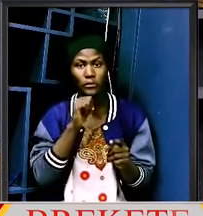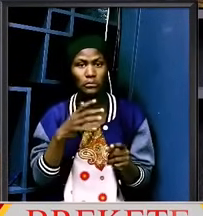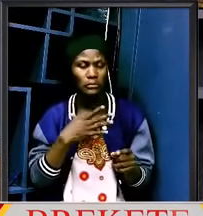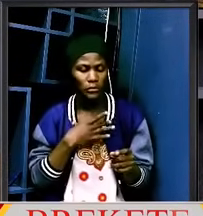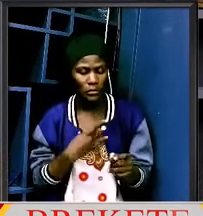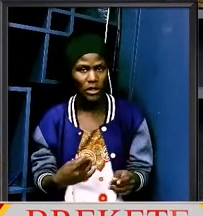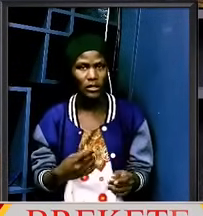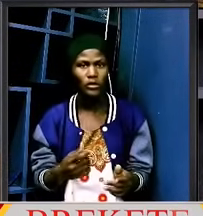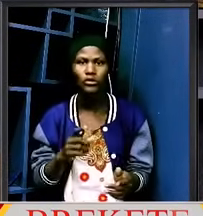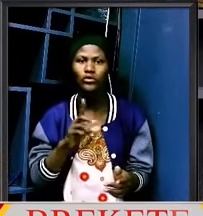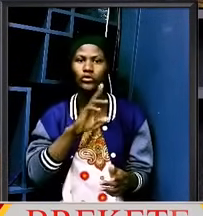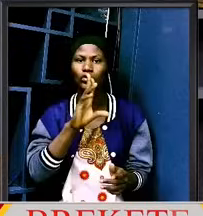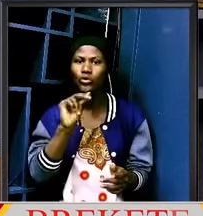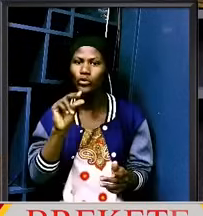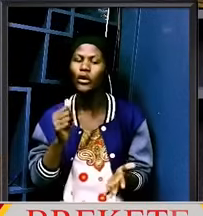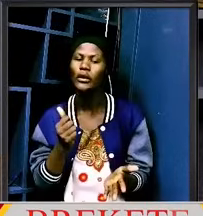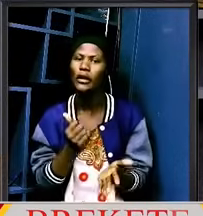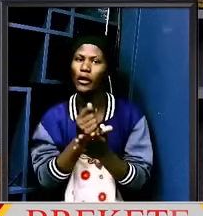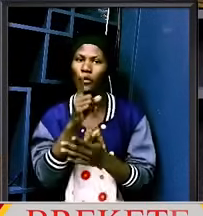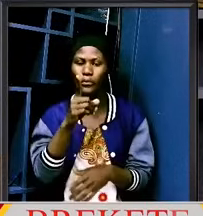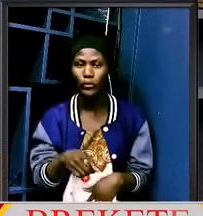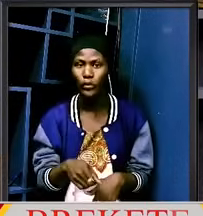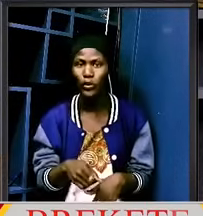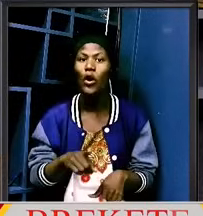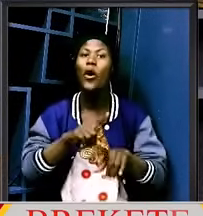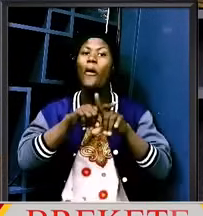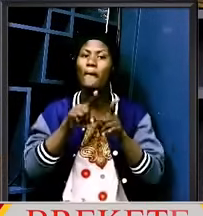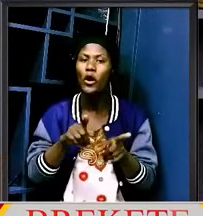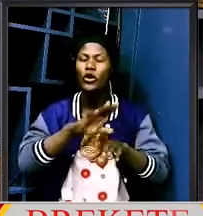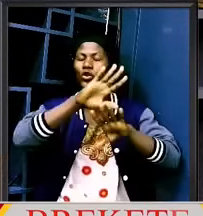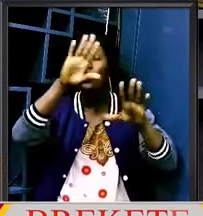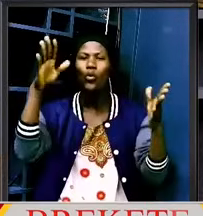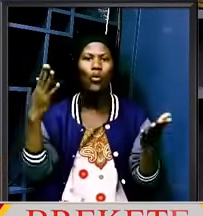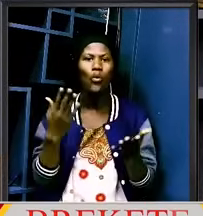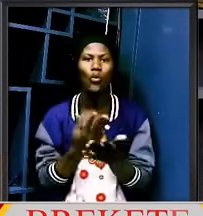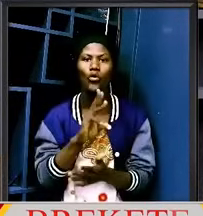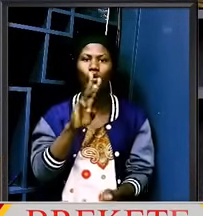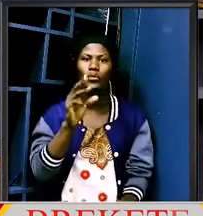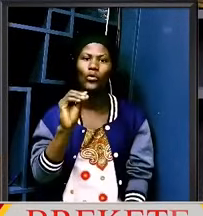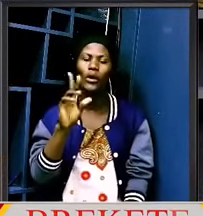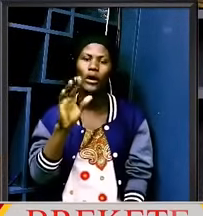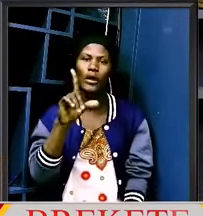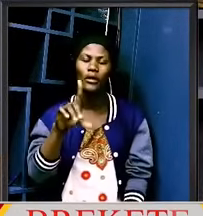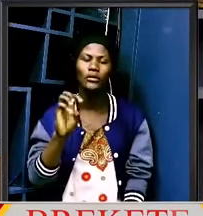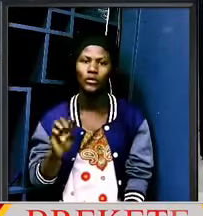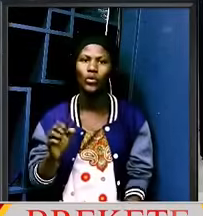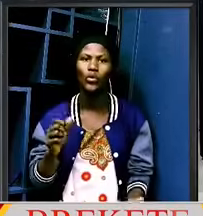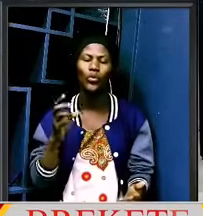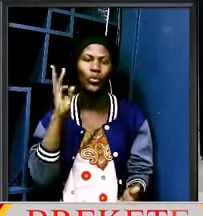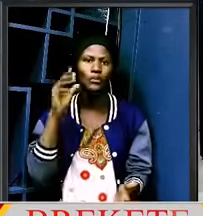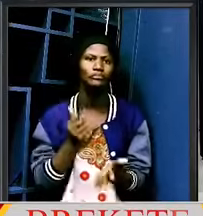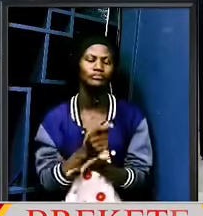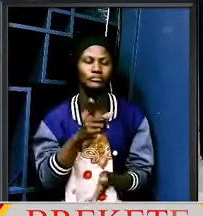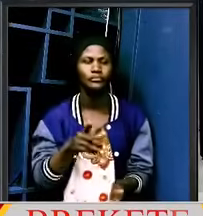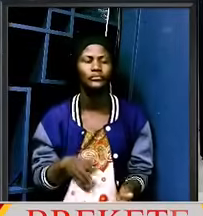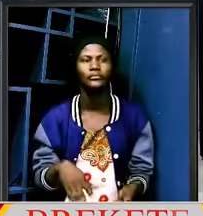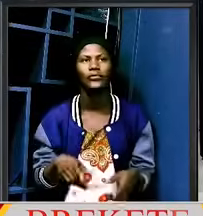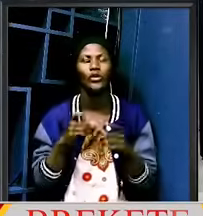world will support you. Amen. Amen. Amen. By the grace of God,